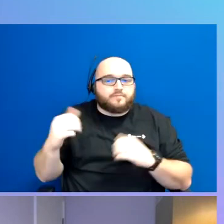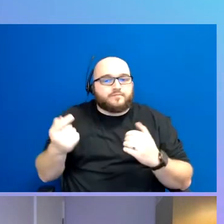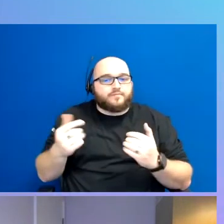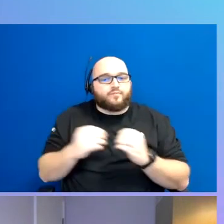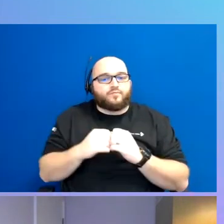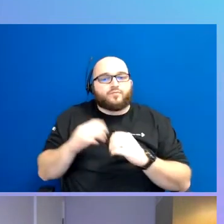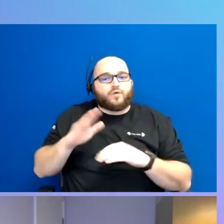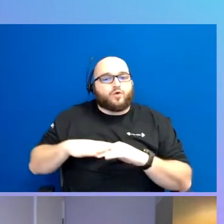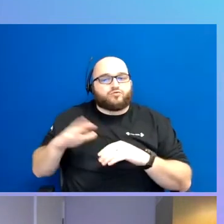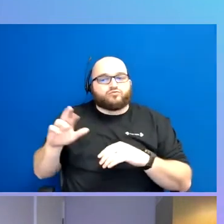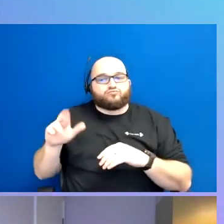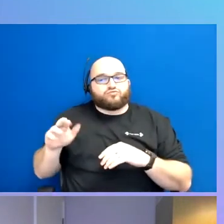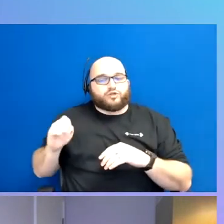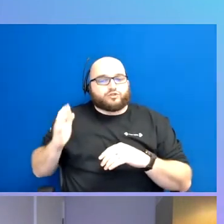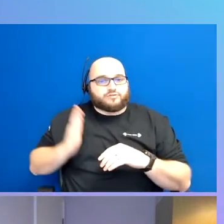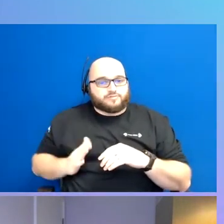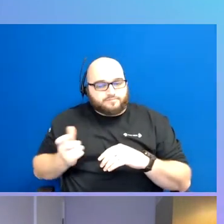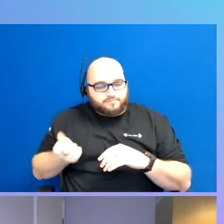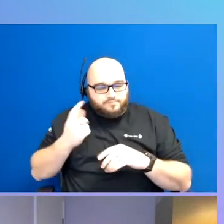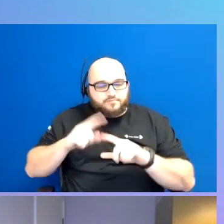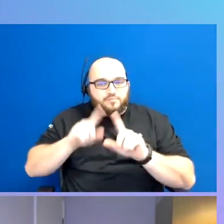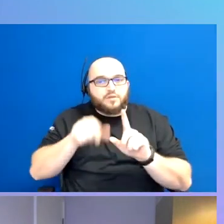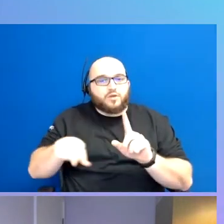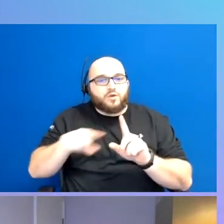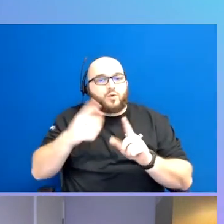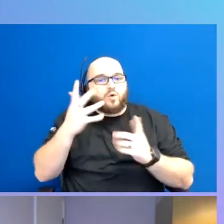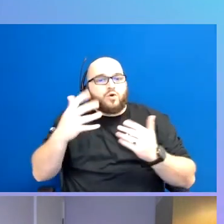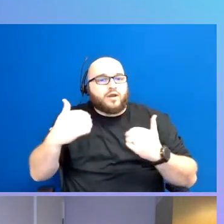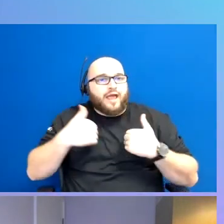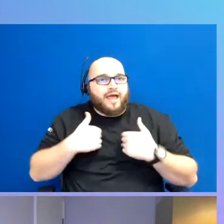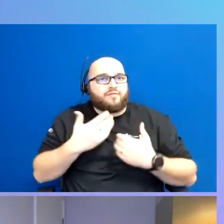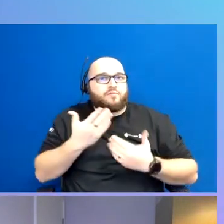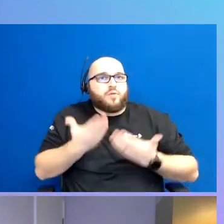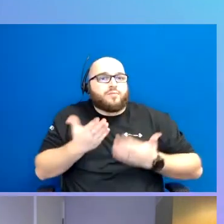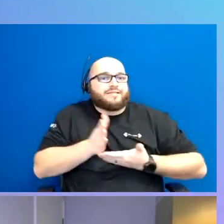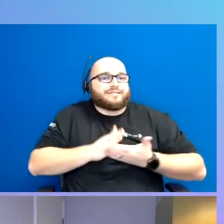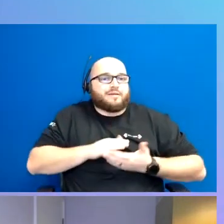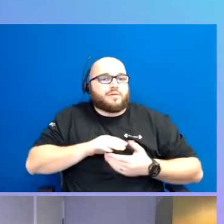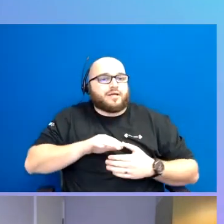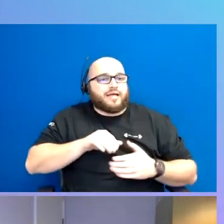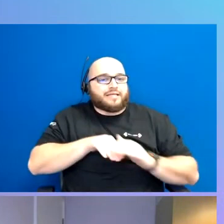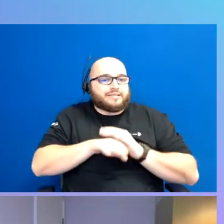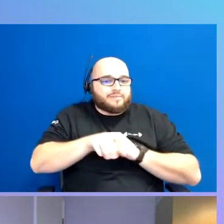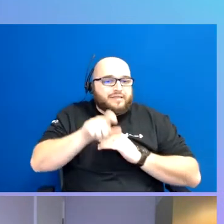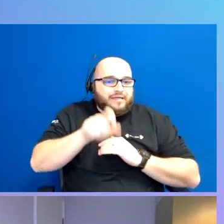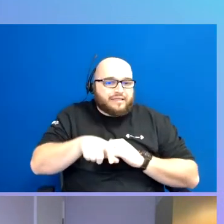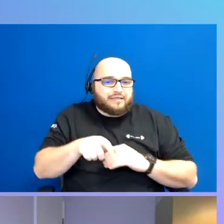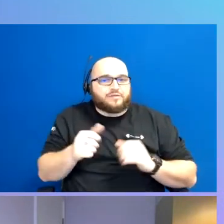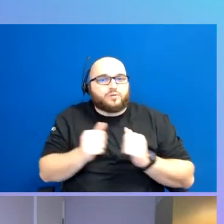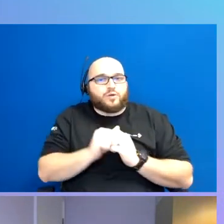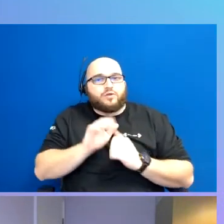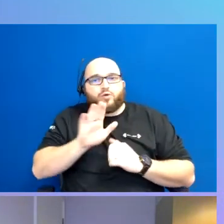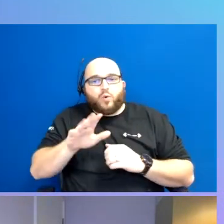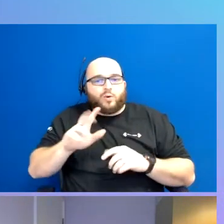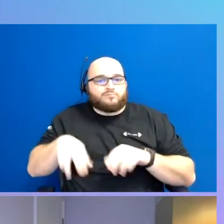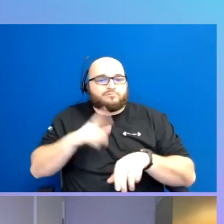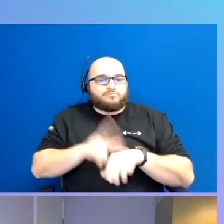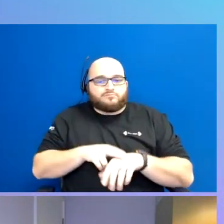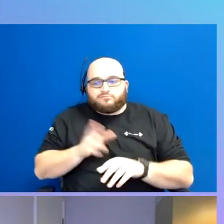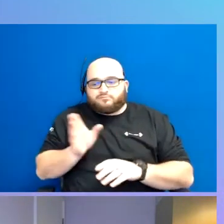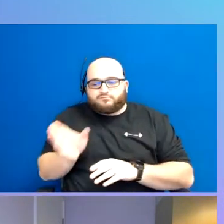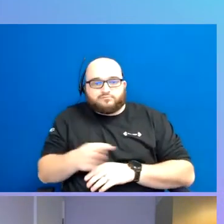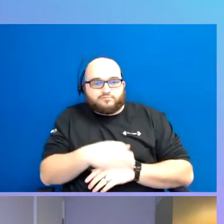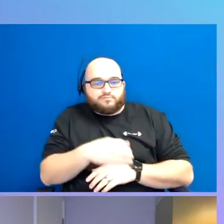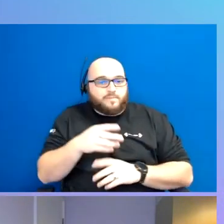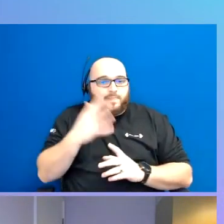most likely already have some accessibility needs specific feedback via your contact channels. Those users are